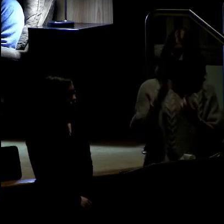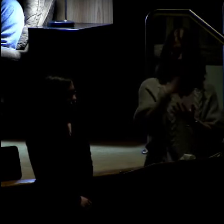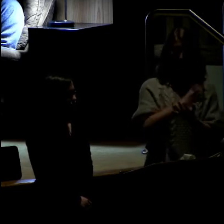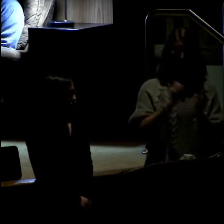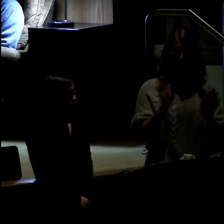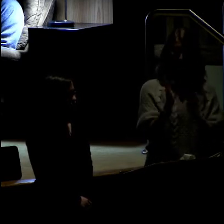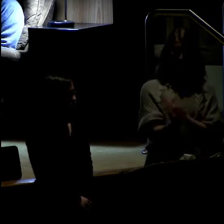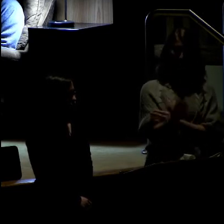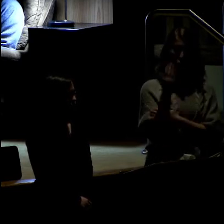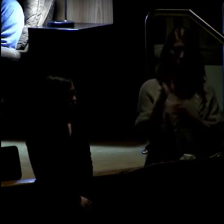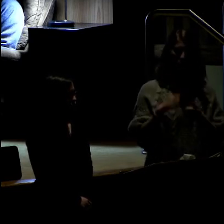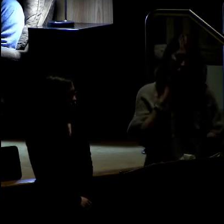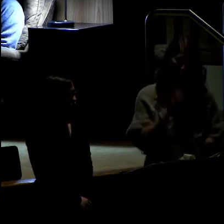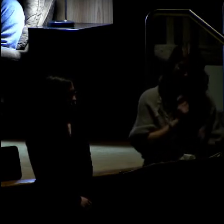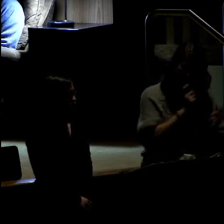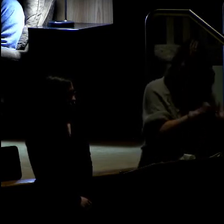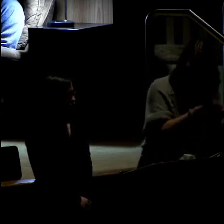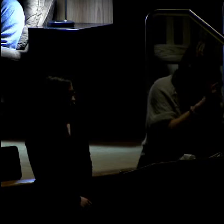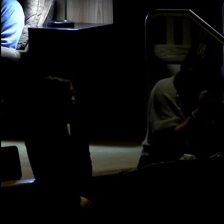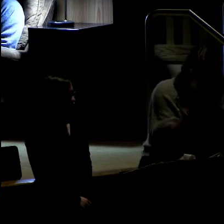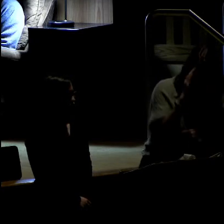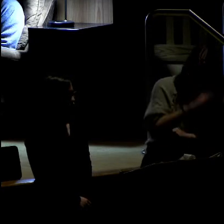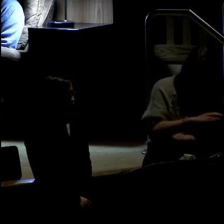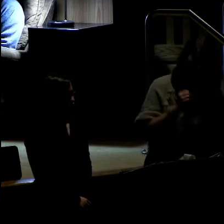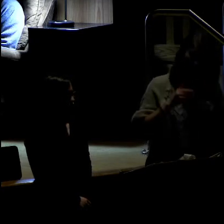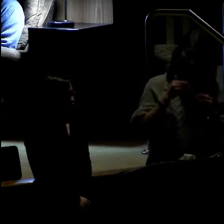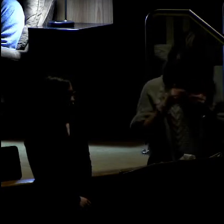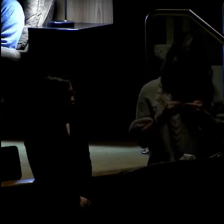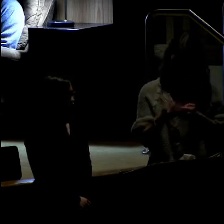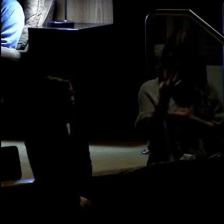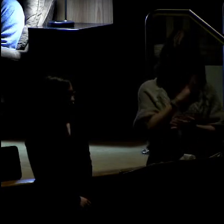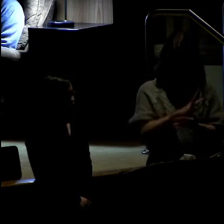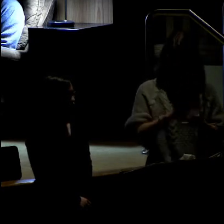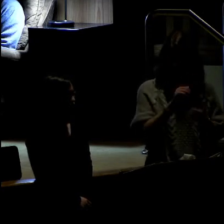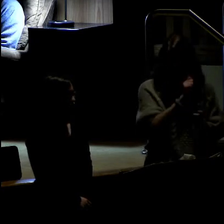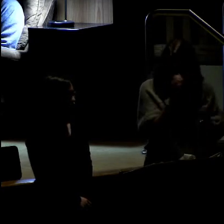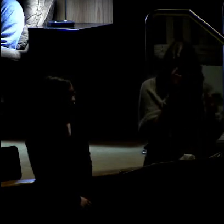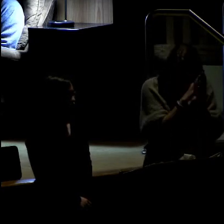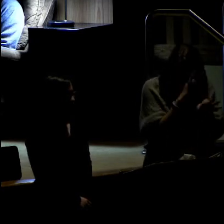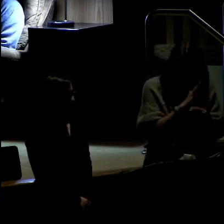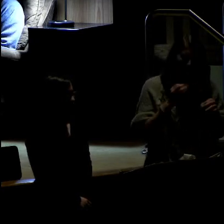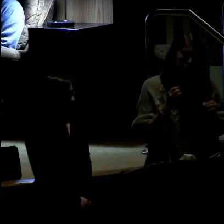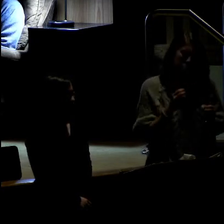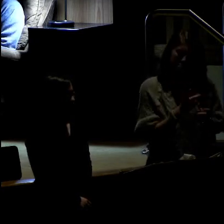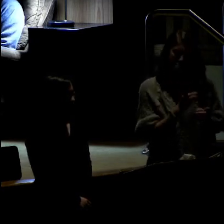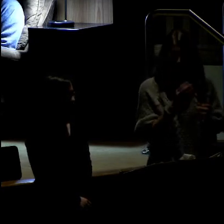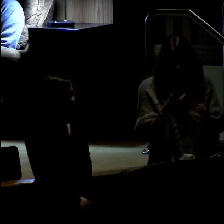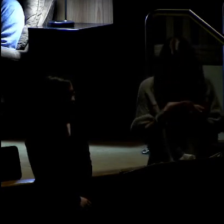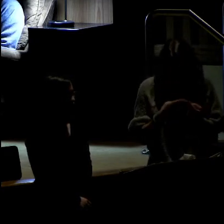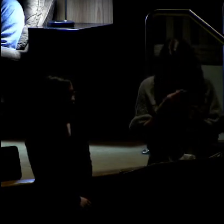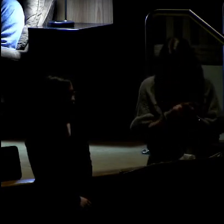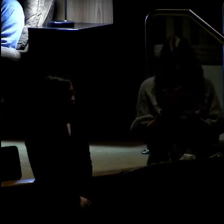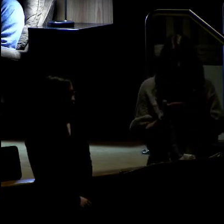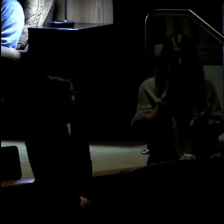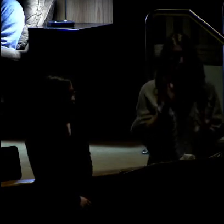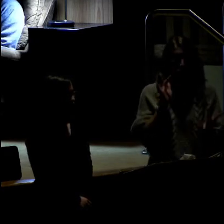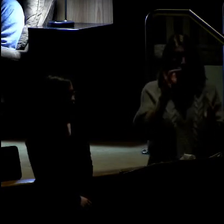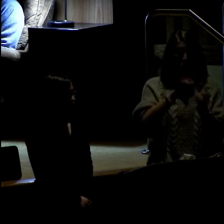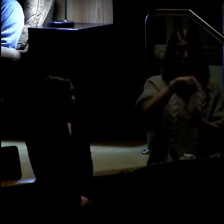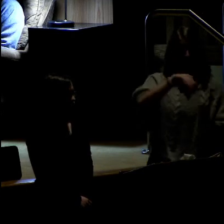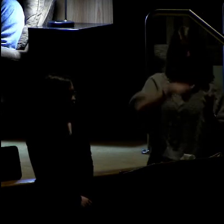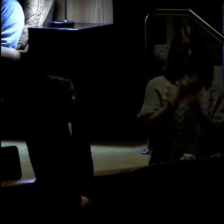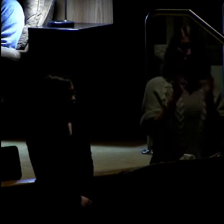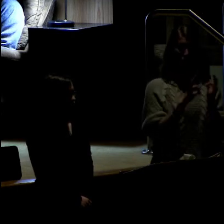morning, and I'll present it to the family that afternoon. So for the next 4 weeks, let's all try to figure out what we can do without. And who knows, maybe we'll be able to reach this Lord